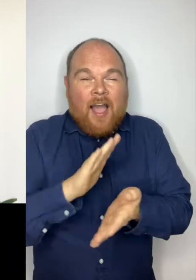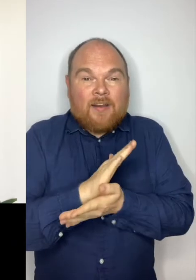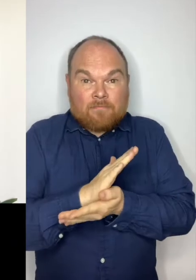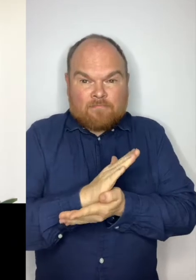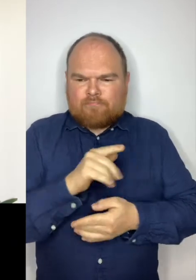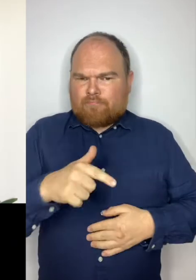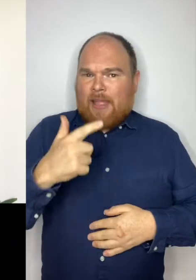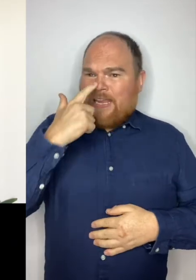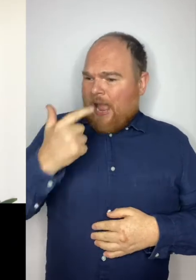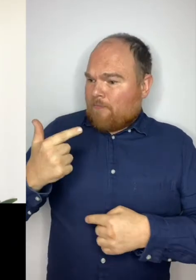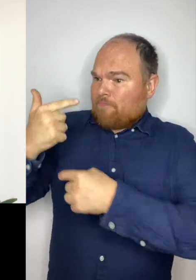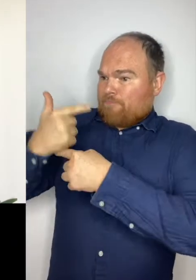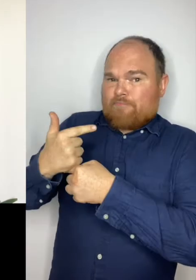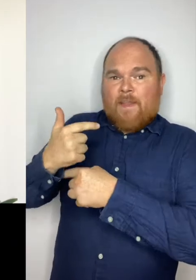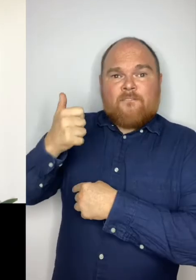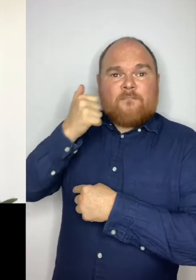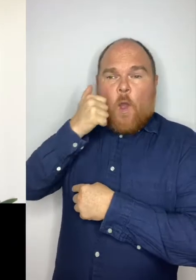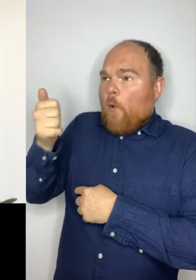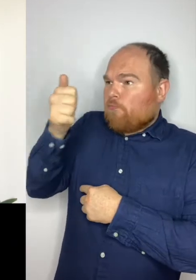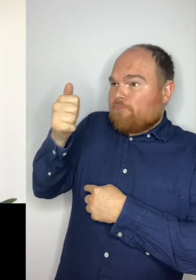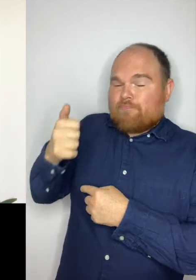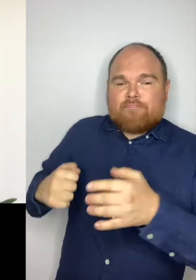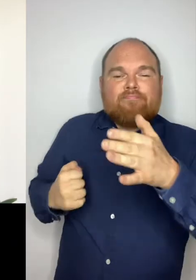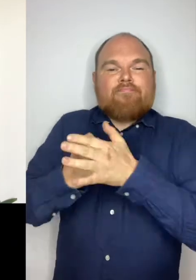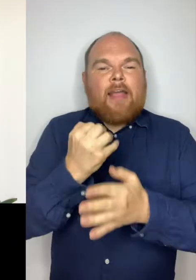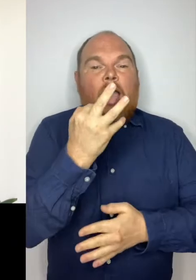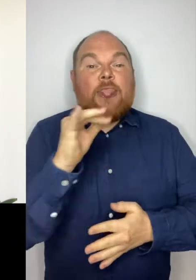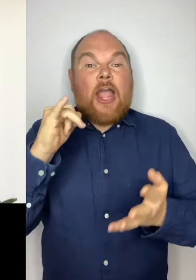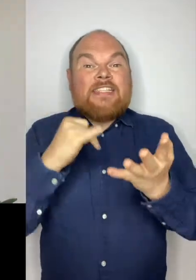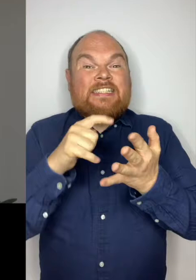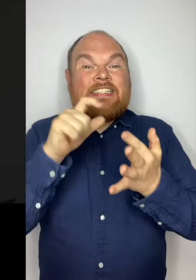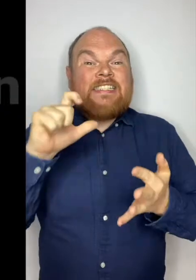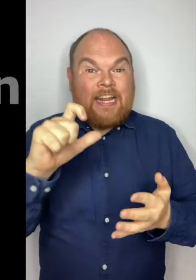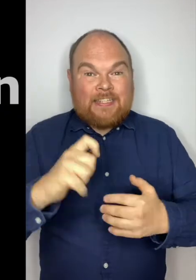video only needs to be about 30 seconds and you can film it on your phone.